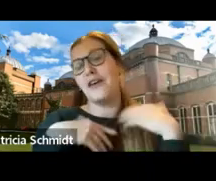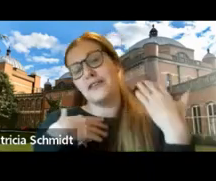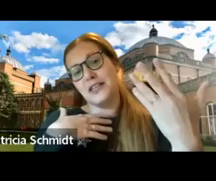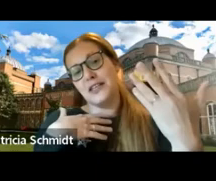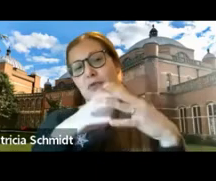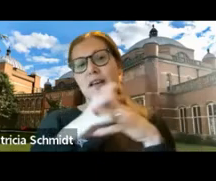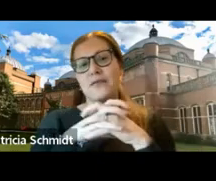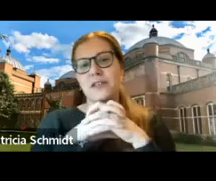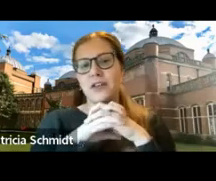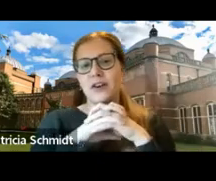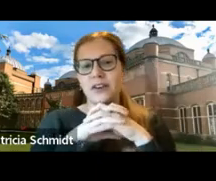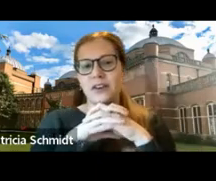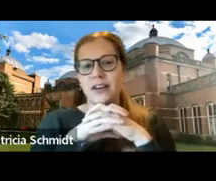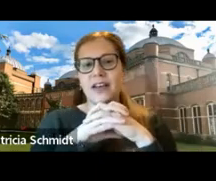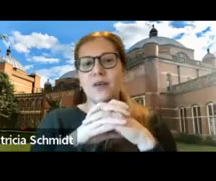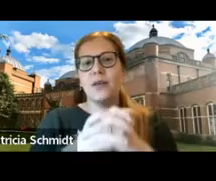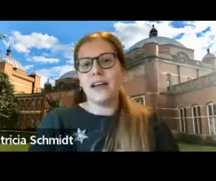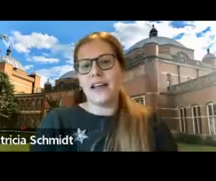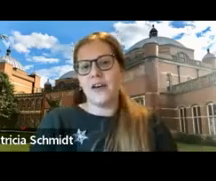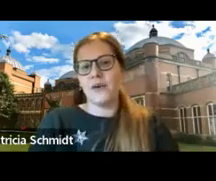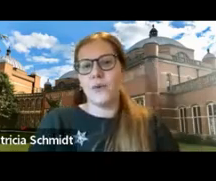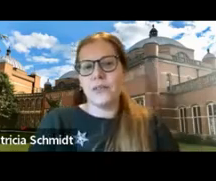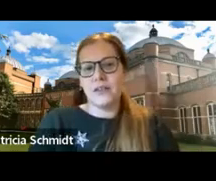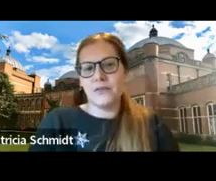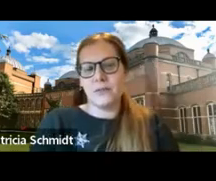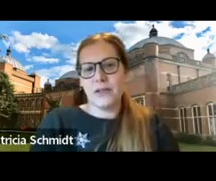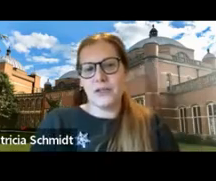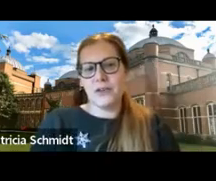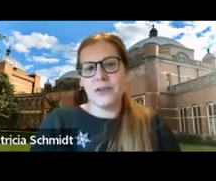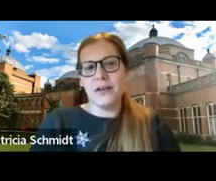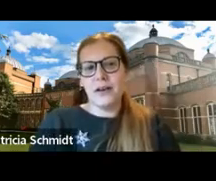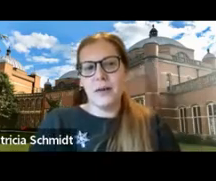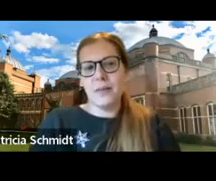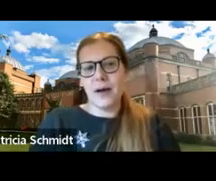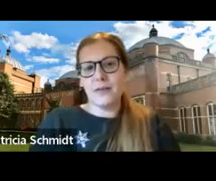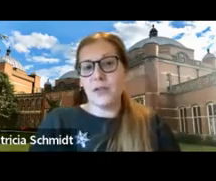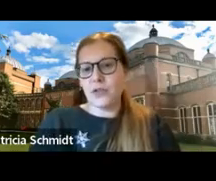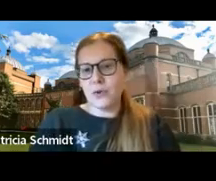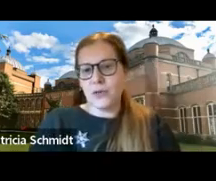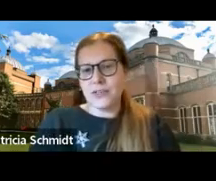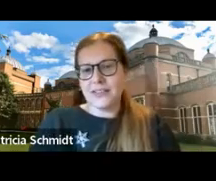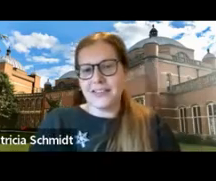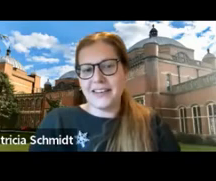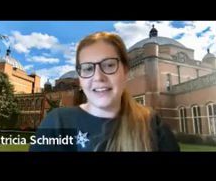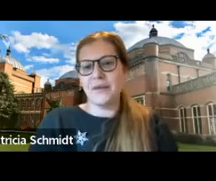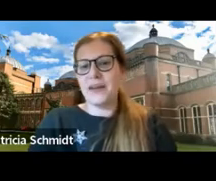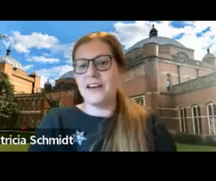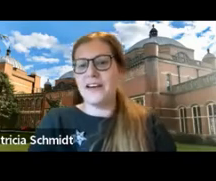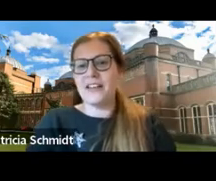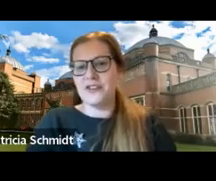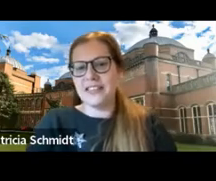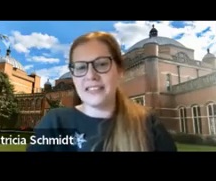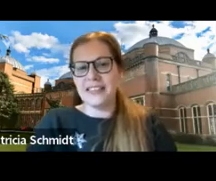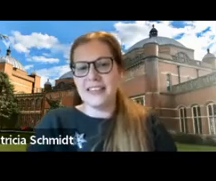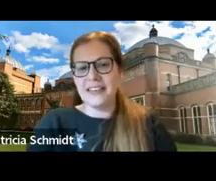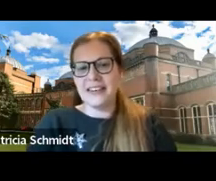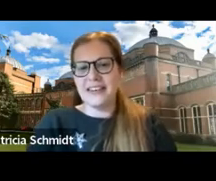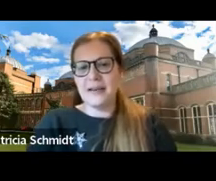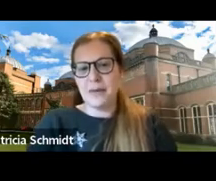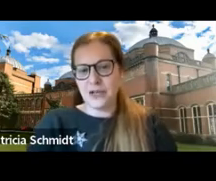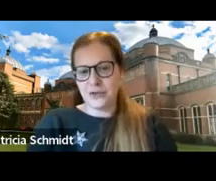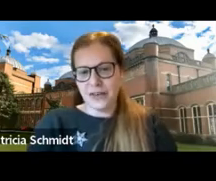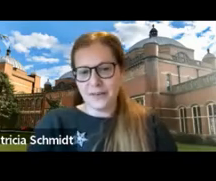and the gravitational wave in turn will carry all the information about the source that we are interested